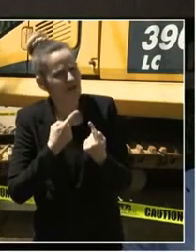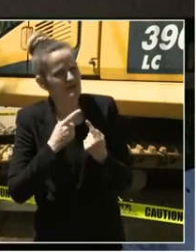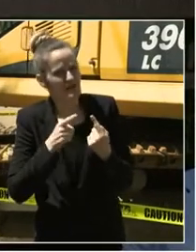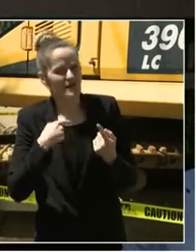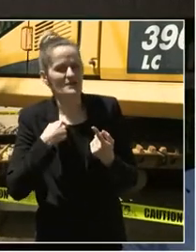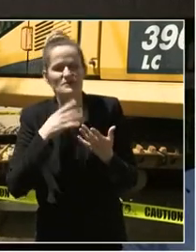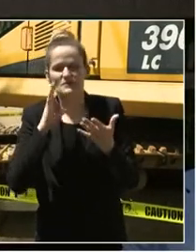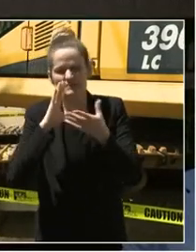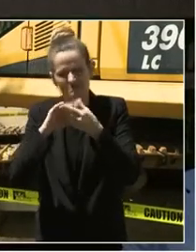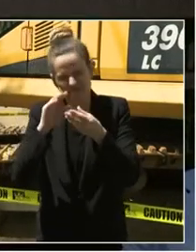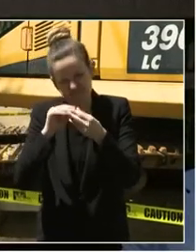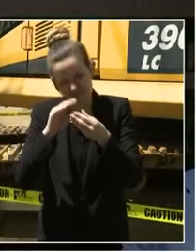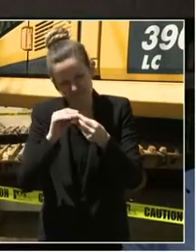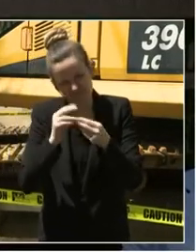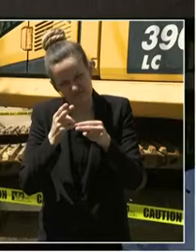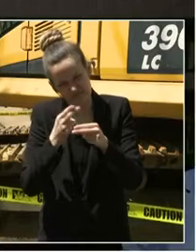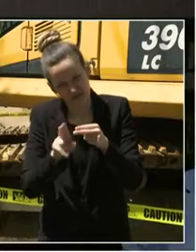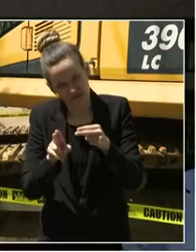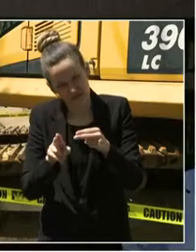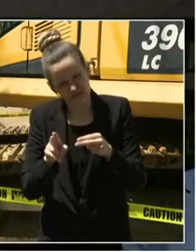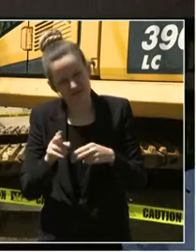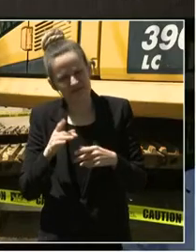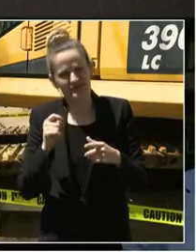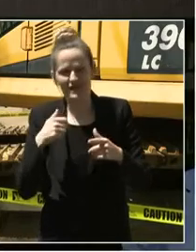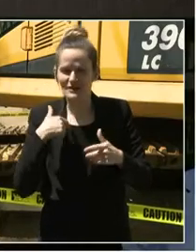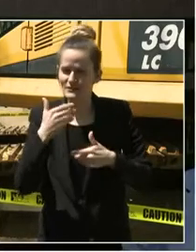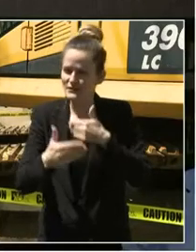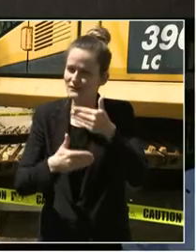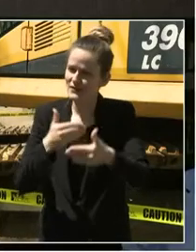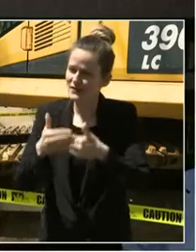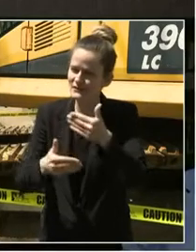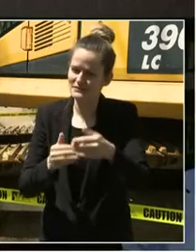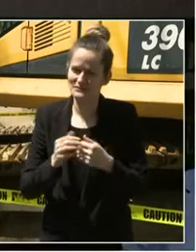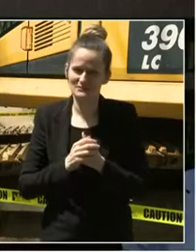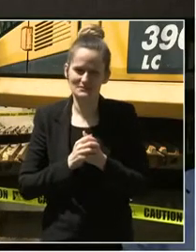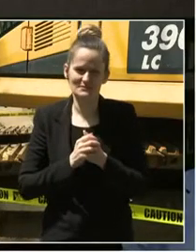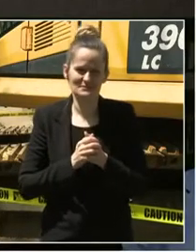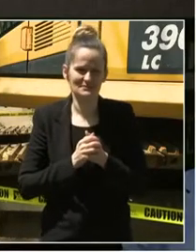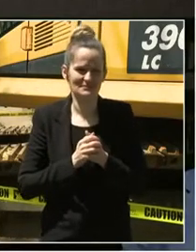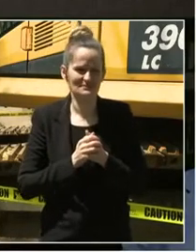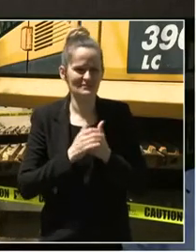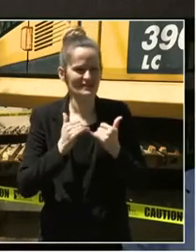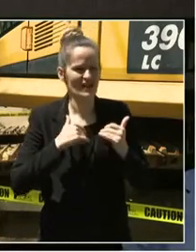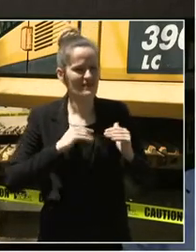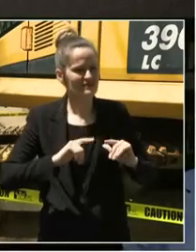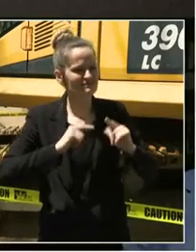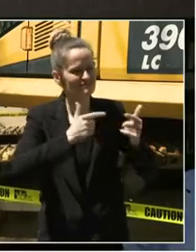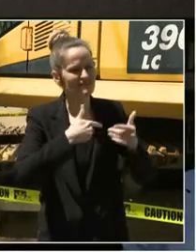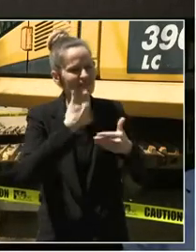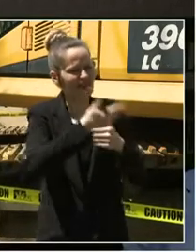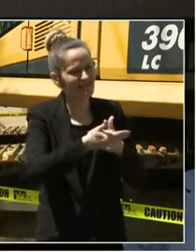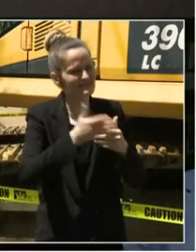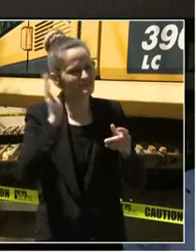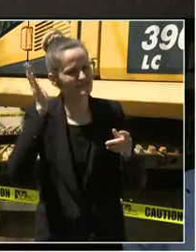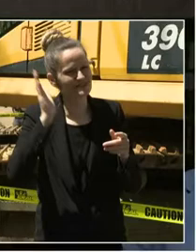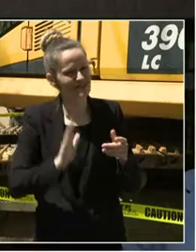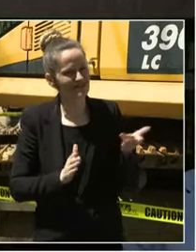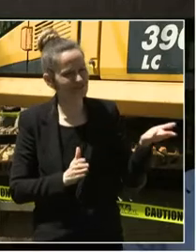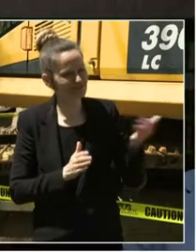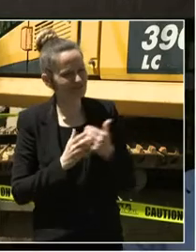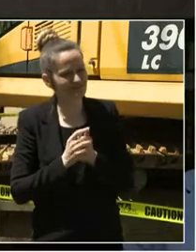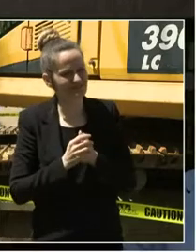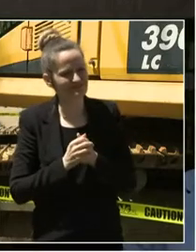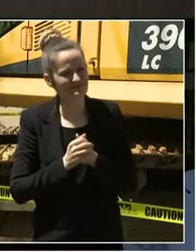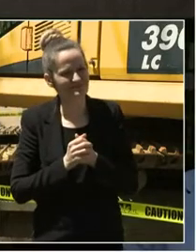brief and move on to the next speaker. Again, I want to